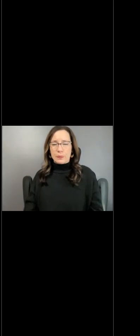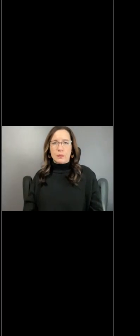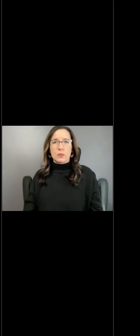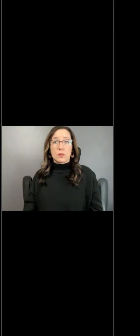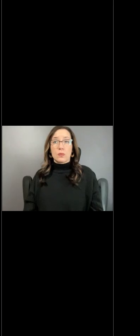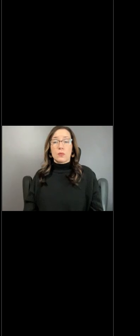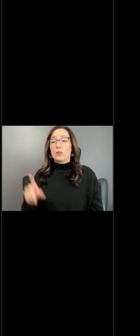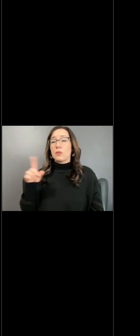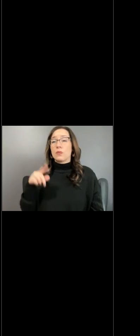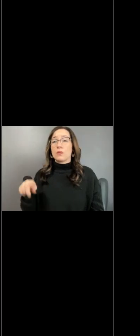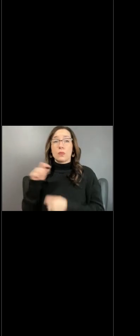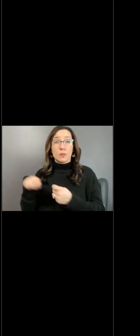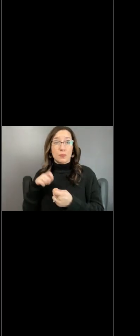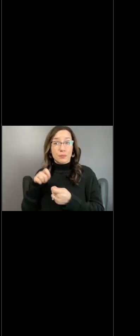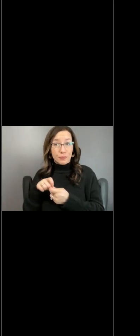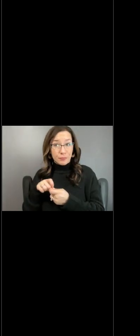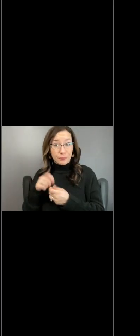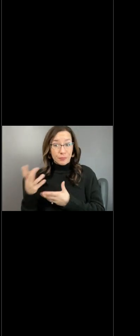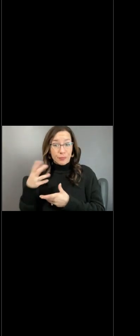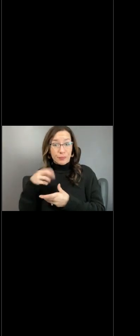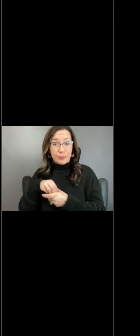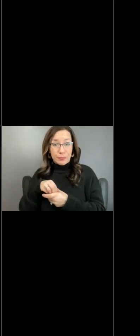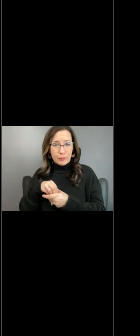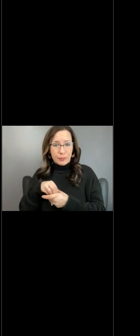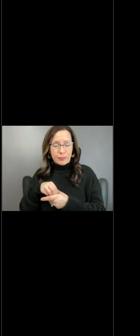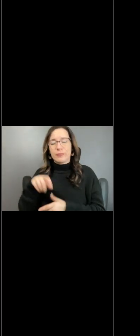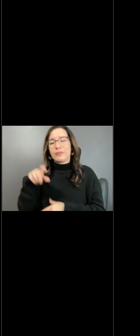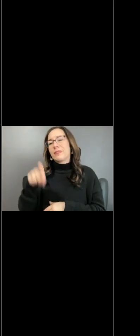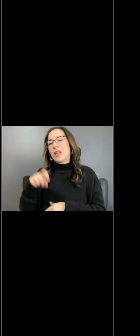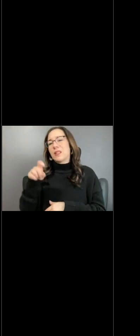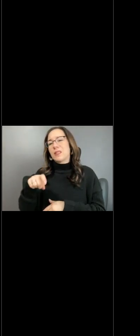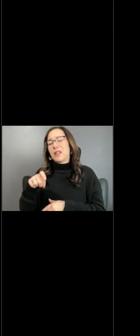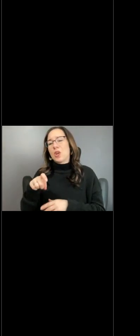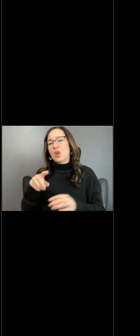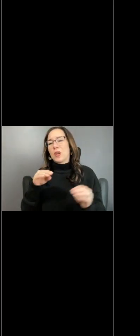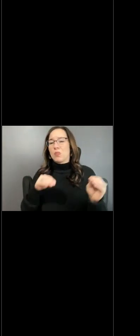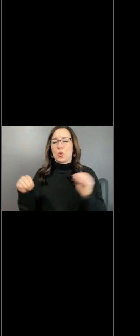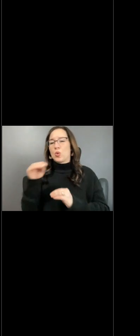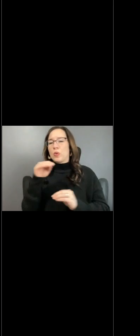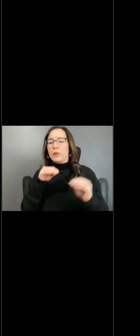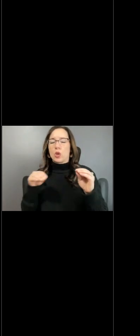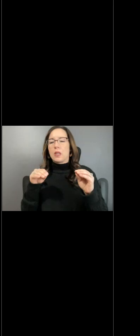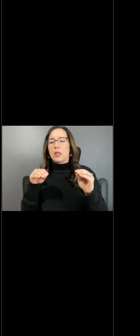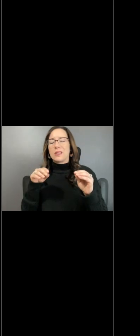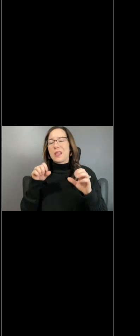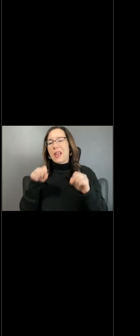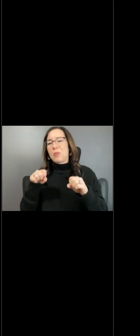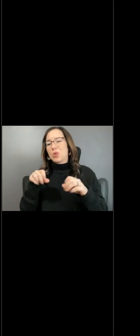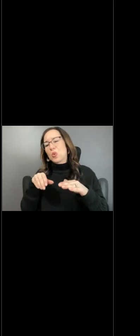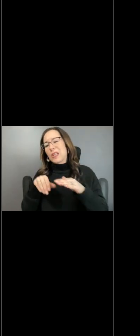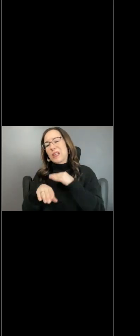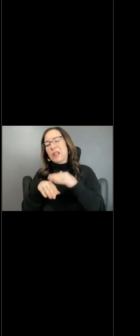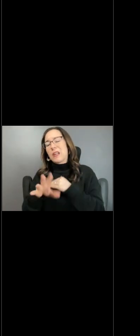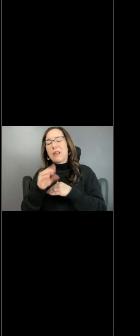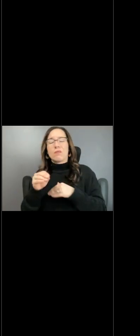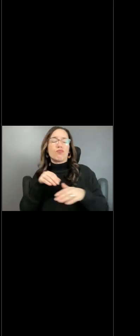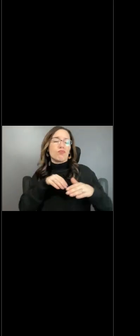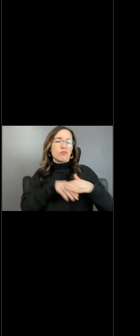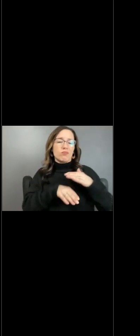These specifications include necessary maneuvering clearances and accessible